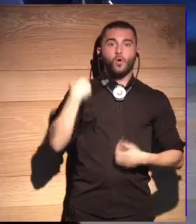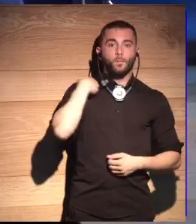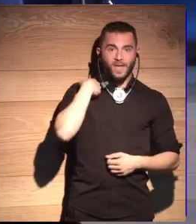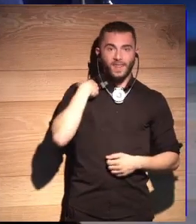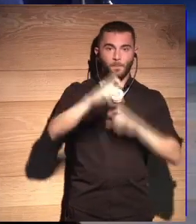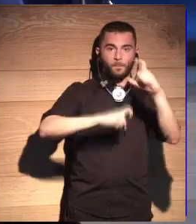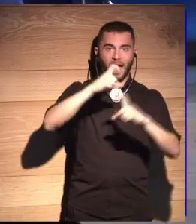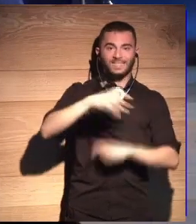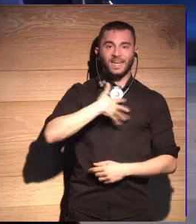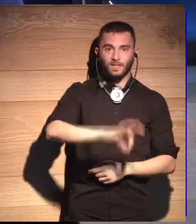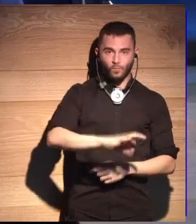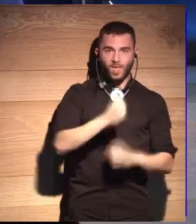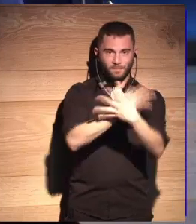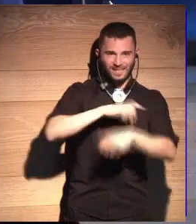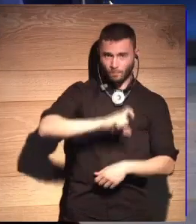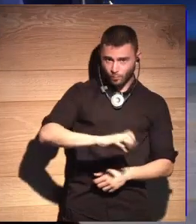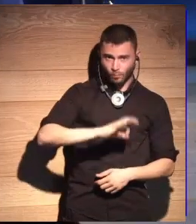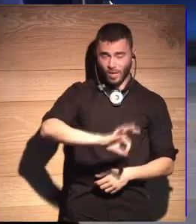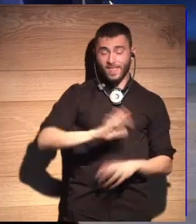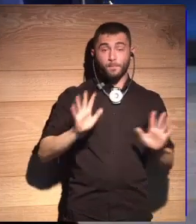get dehydrated. But